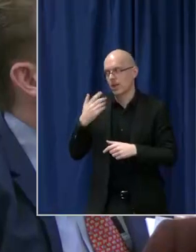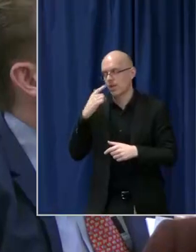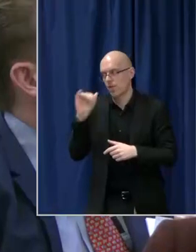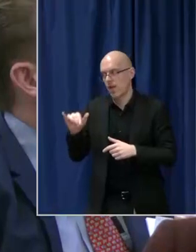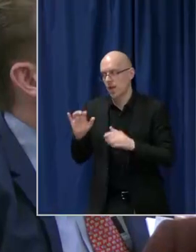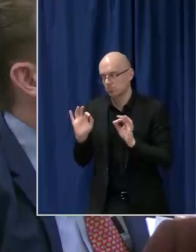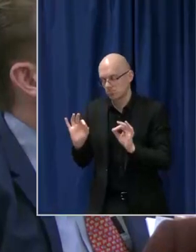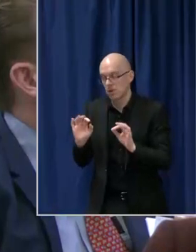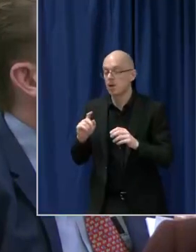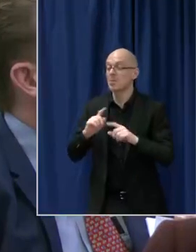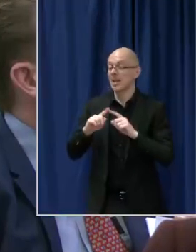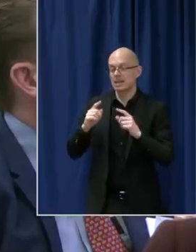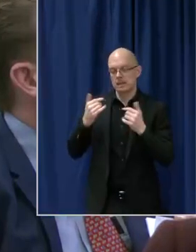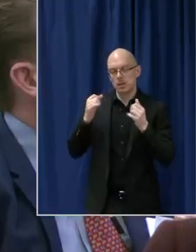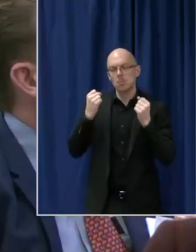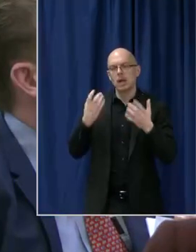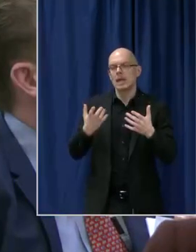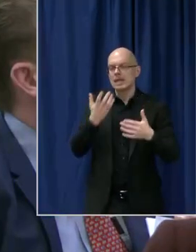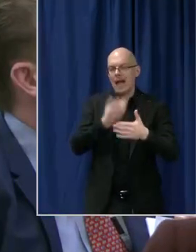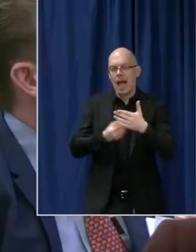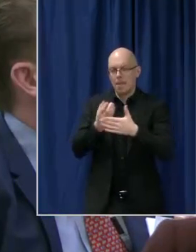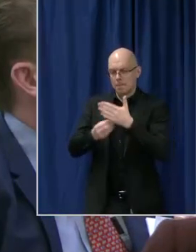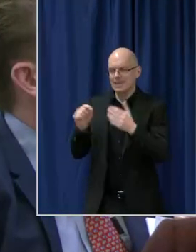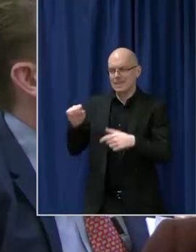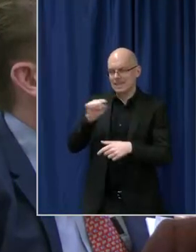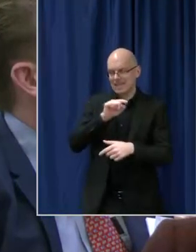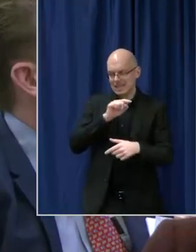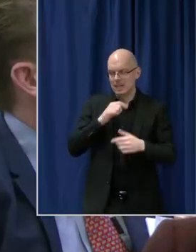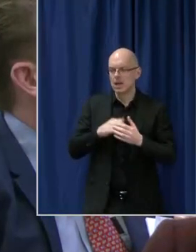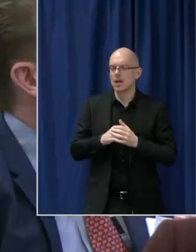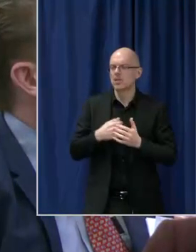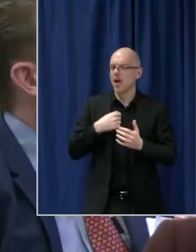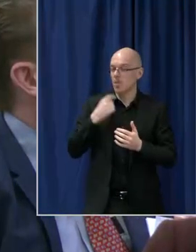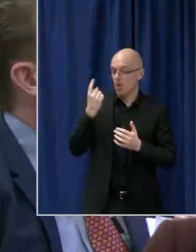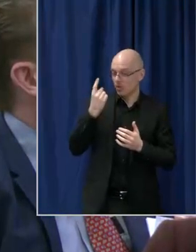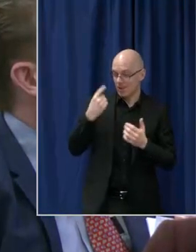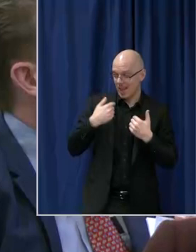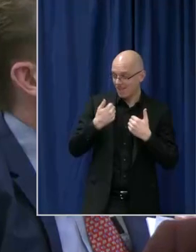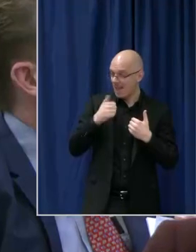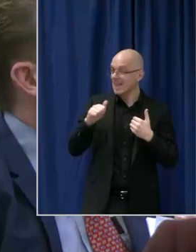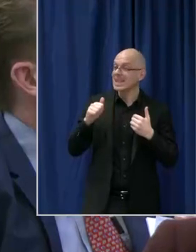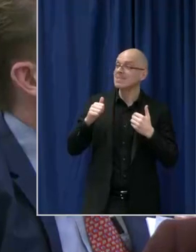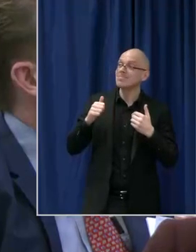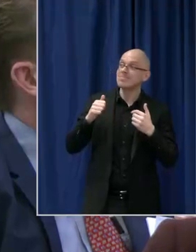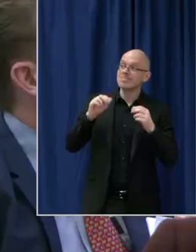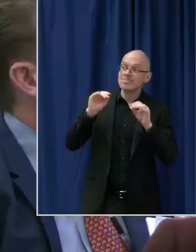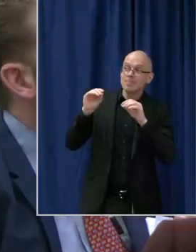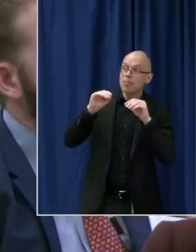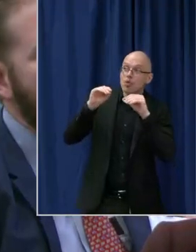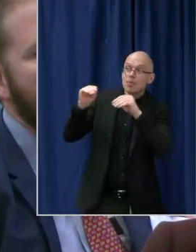there's still lots of gaps. So I'm wondering whether there's any movement at the commission to complete